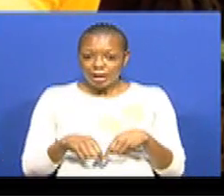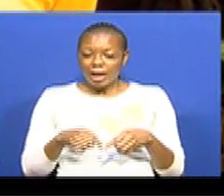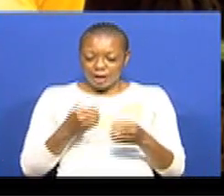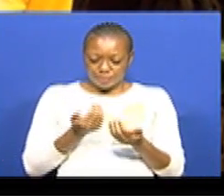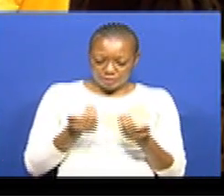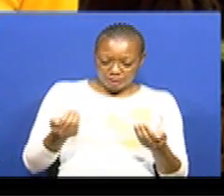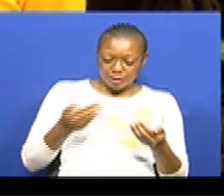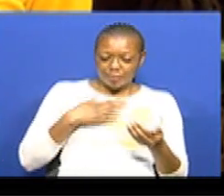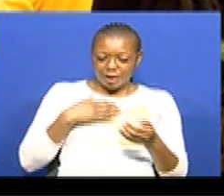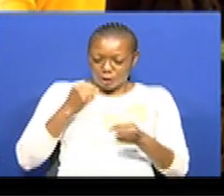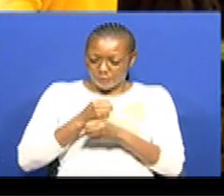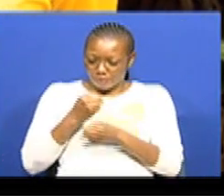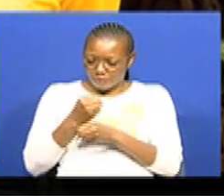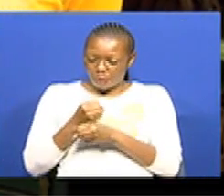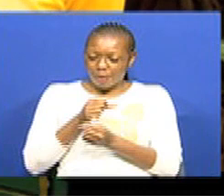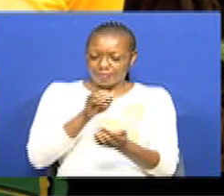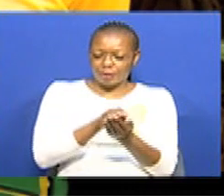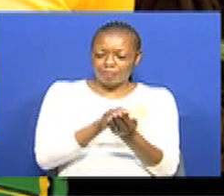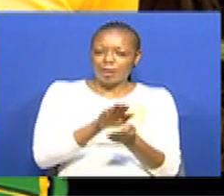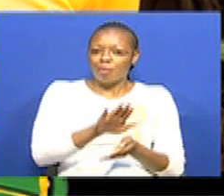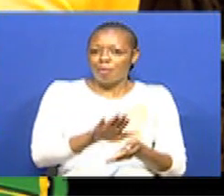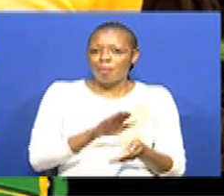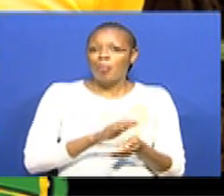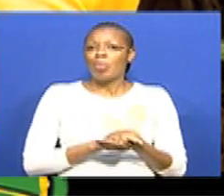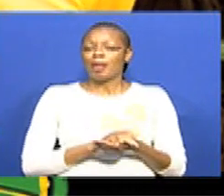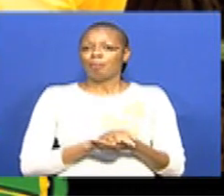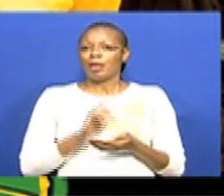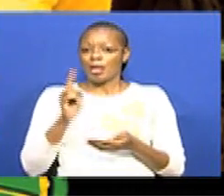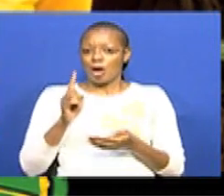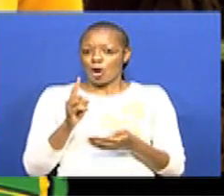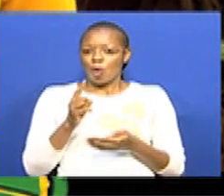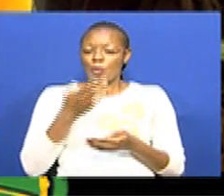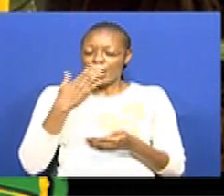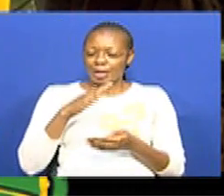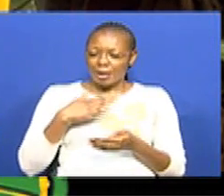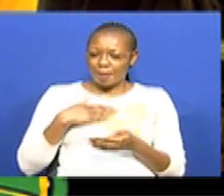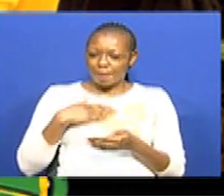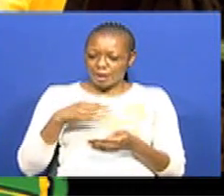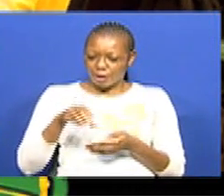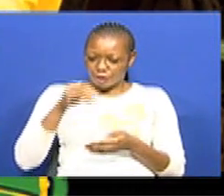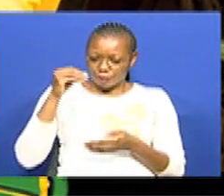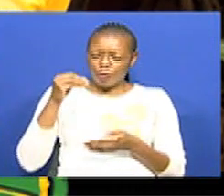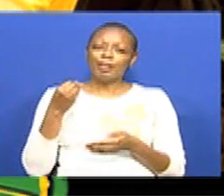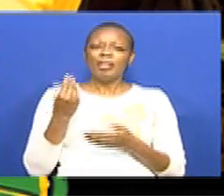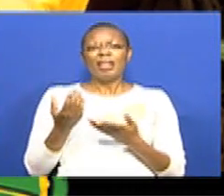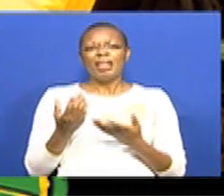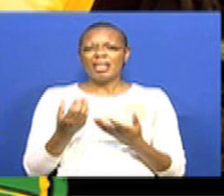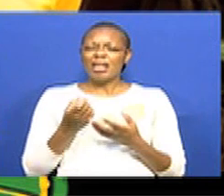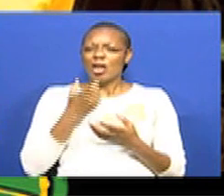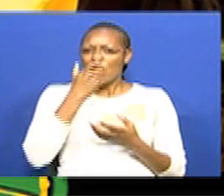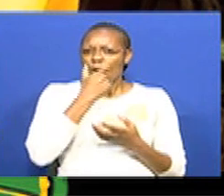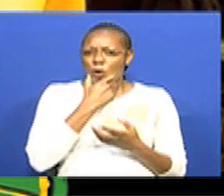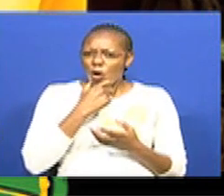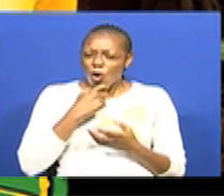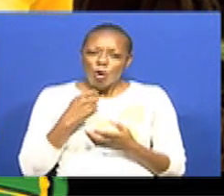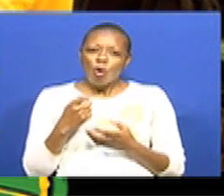we had our mentor. So one day I went and looked for a maker space. It was a simple